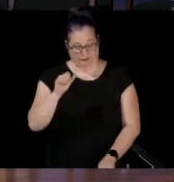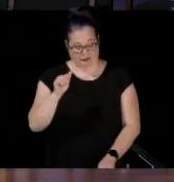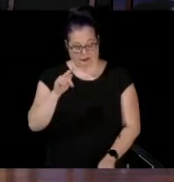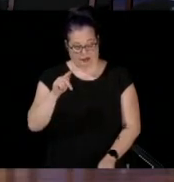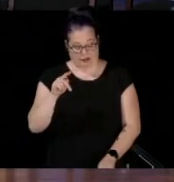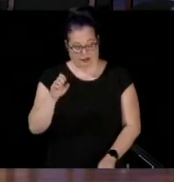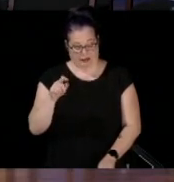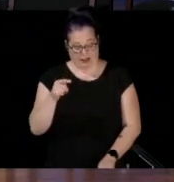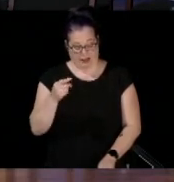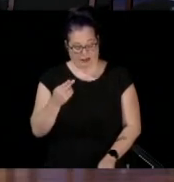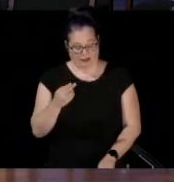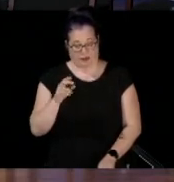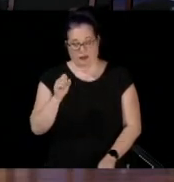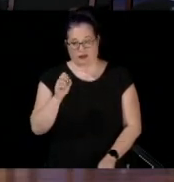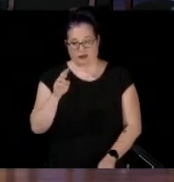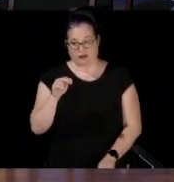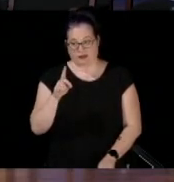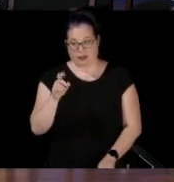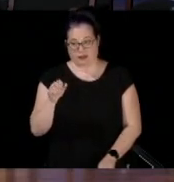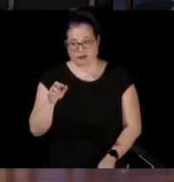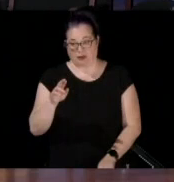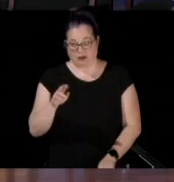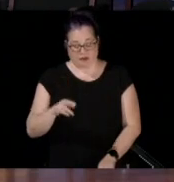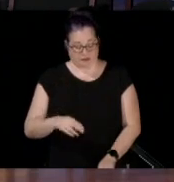Saketh Sundar.